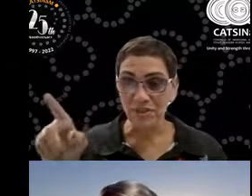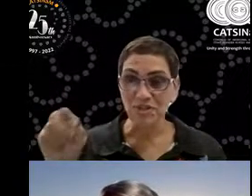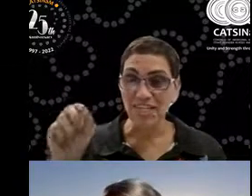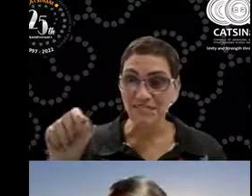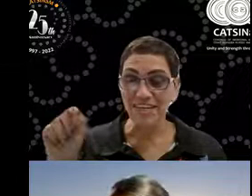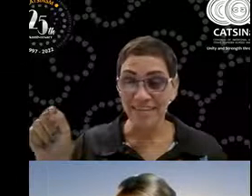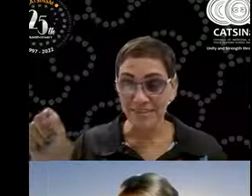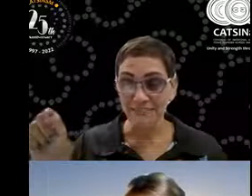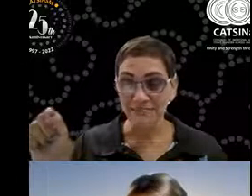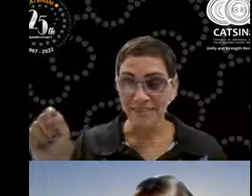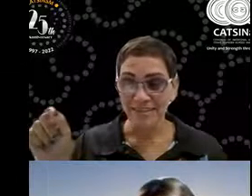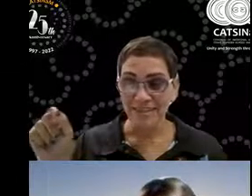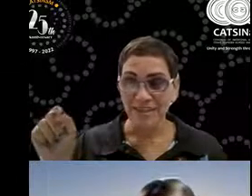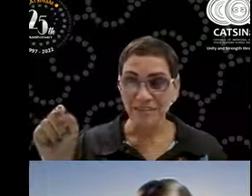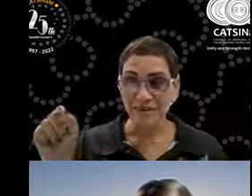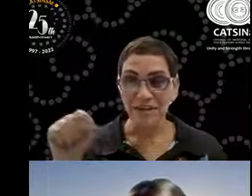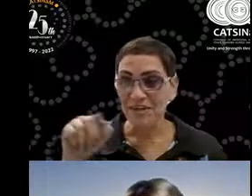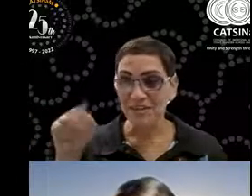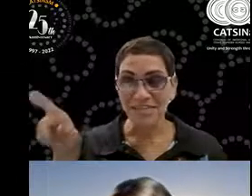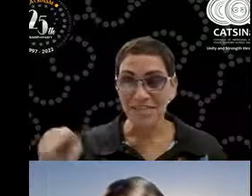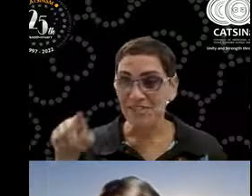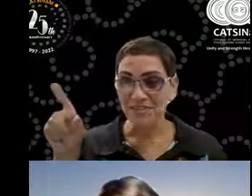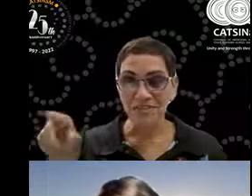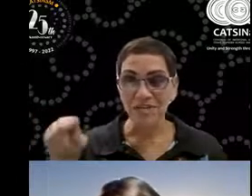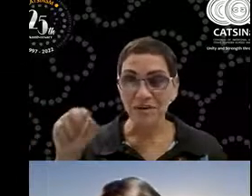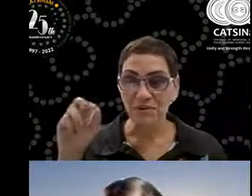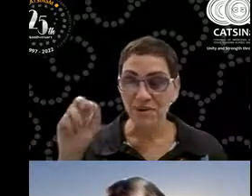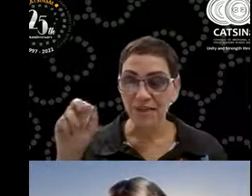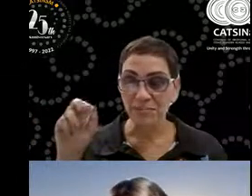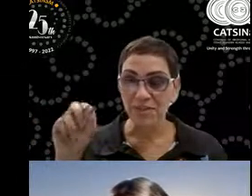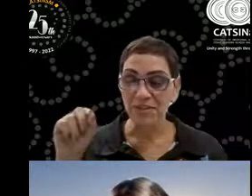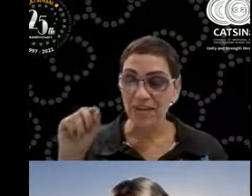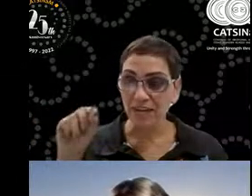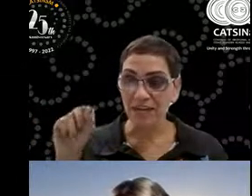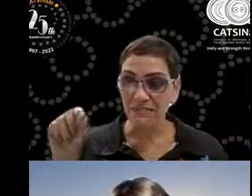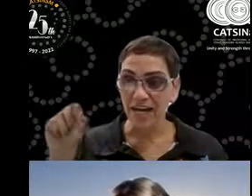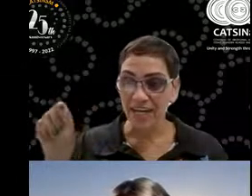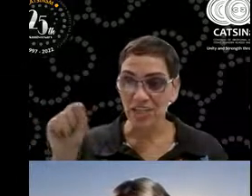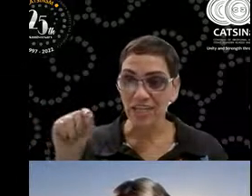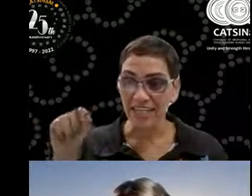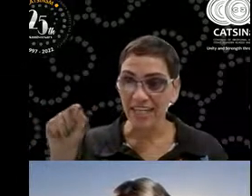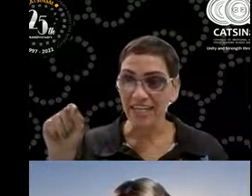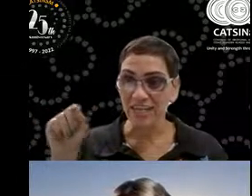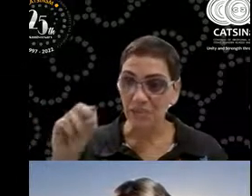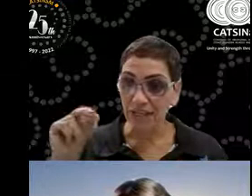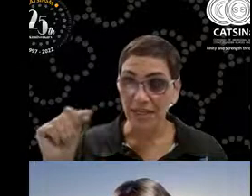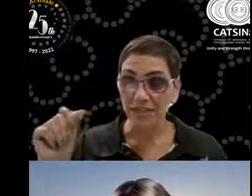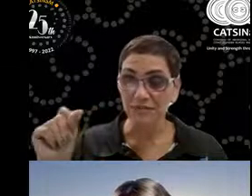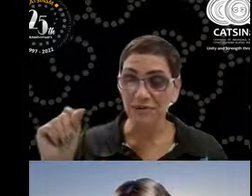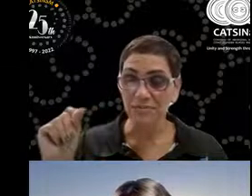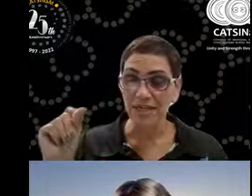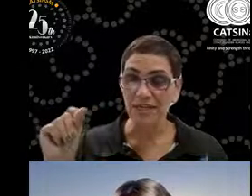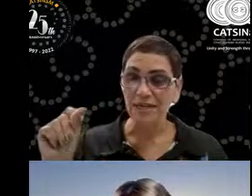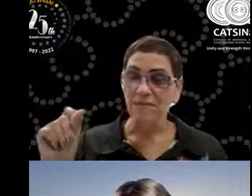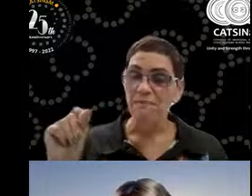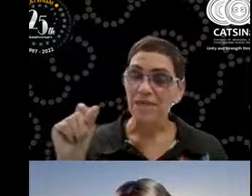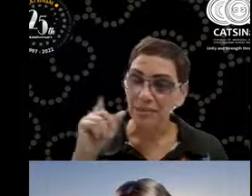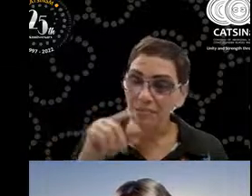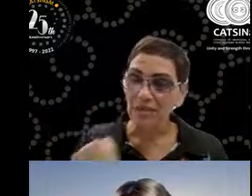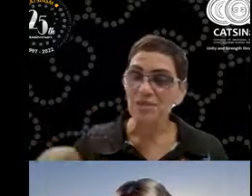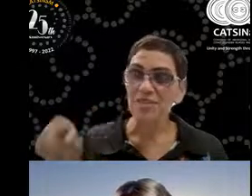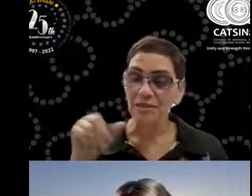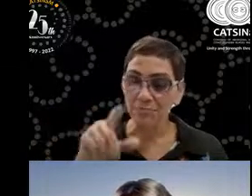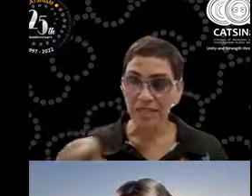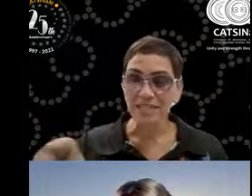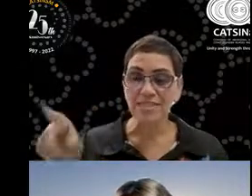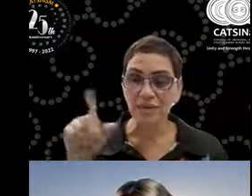don't get it because you never get it. And I know that sounds like it's going around, but you don't ever actually get it. You might get it for a bit, but